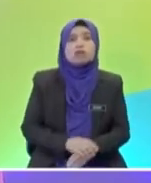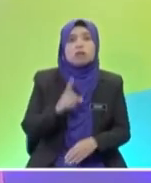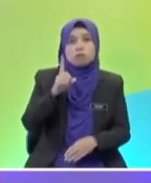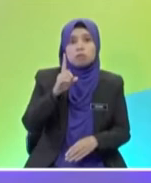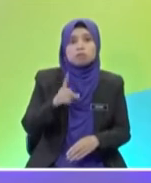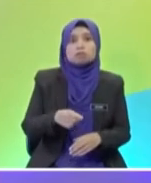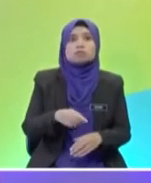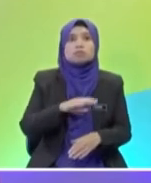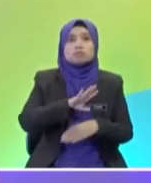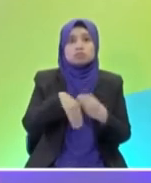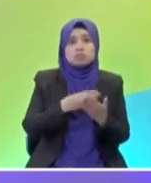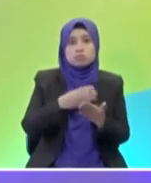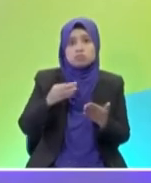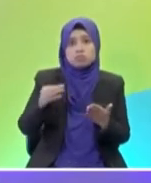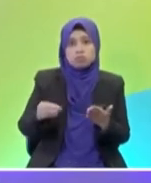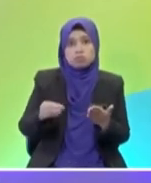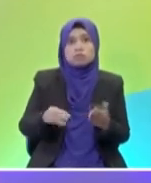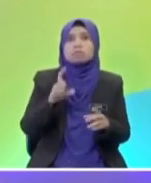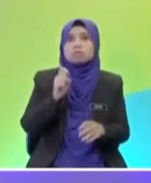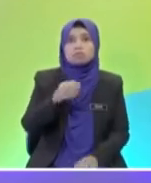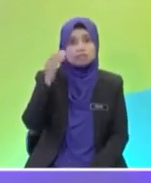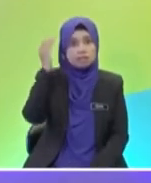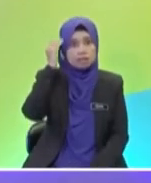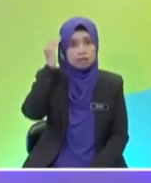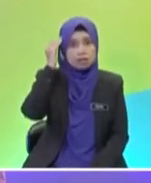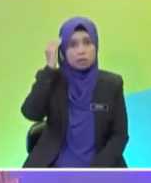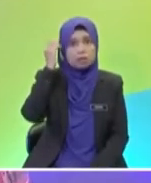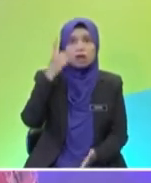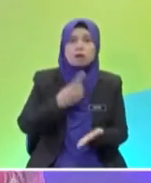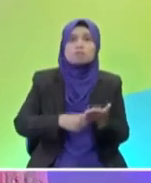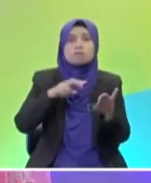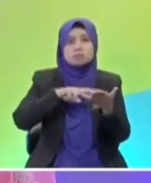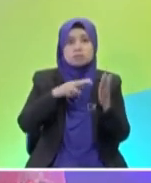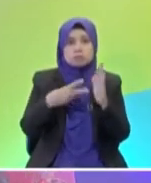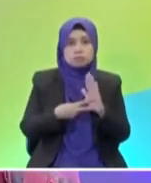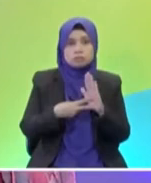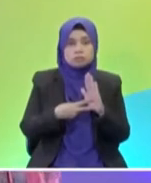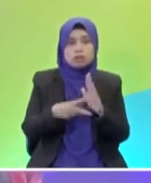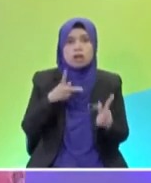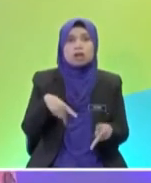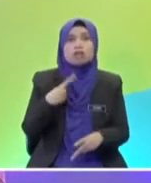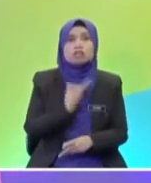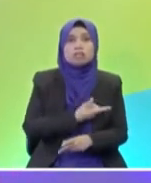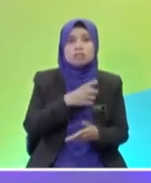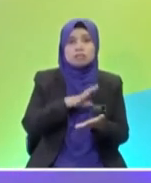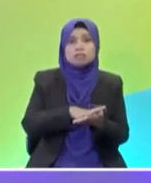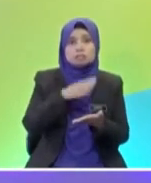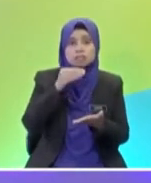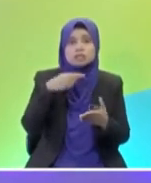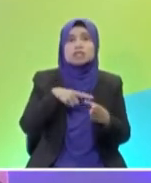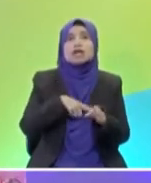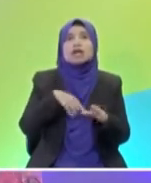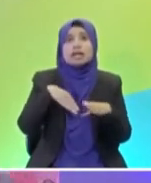our students here, because they must know the meaning of preservation and conservation. Okay. It already learned in previous class. Yes. So,